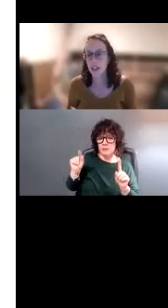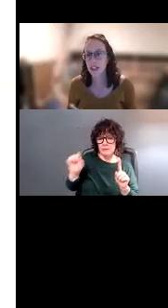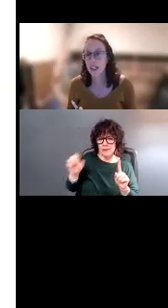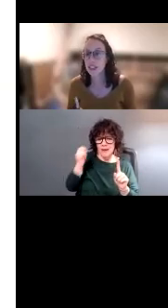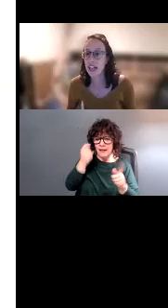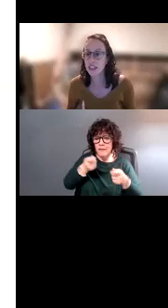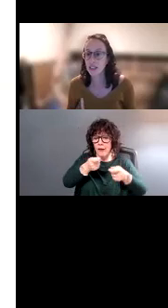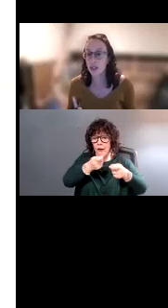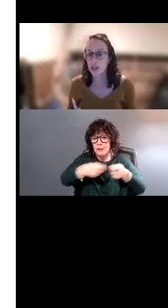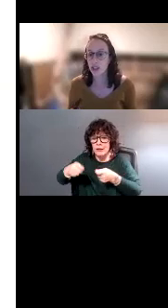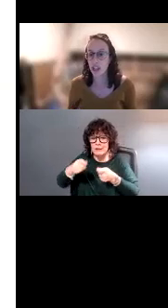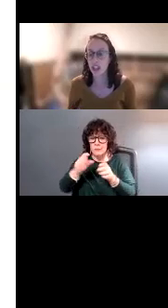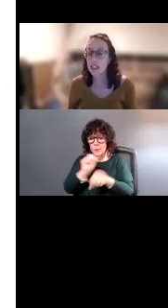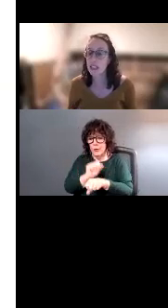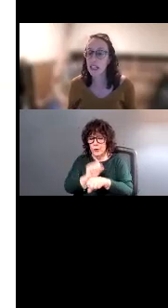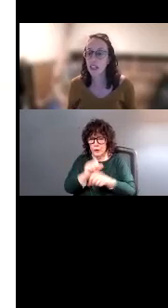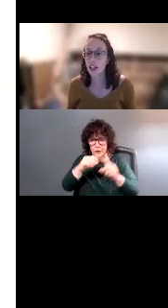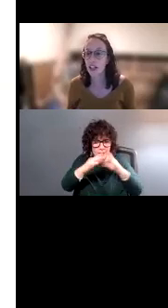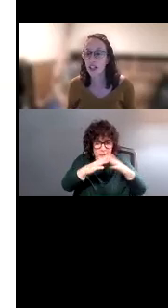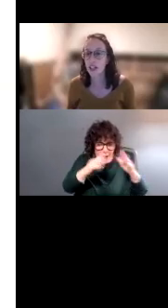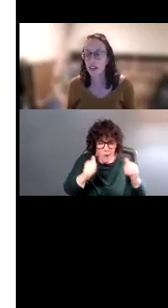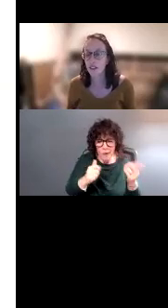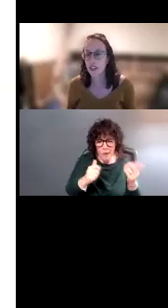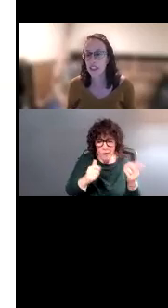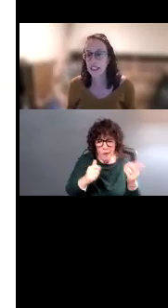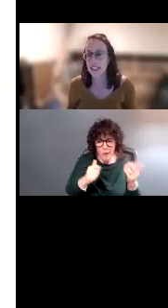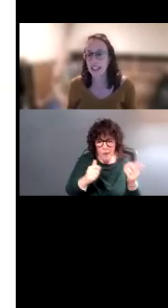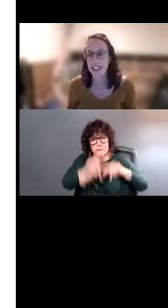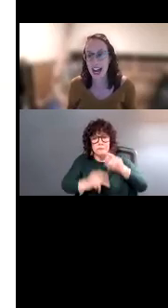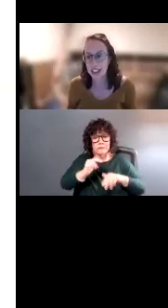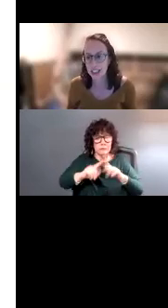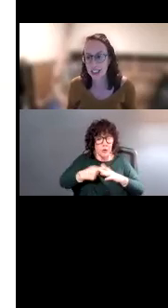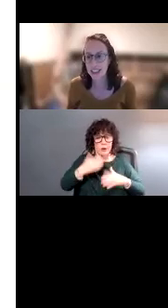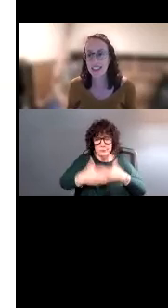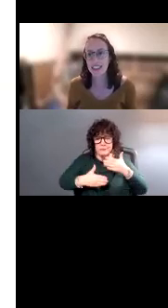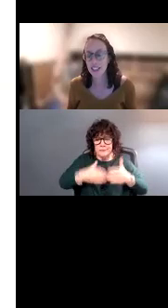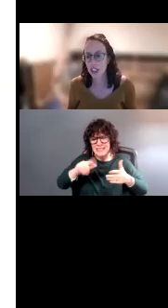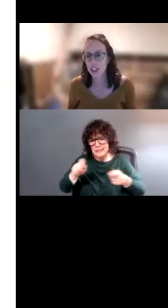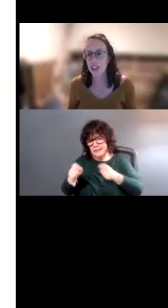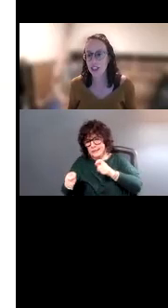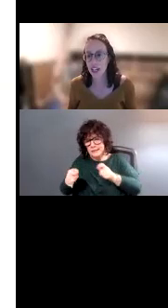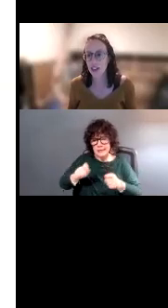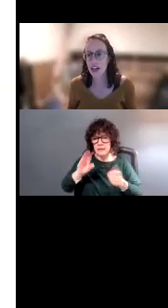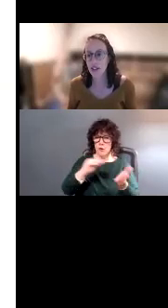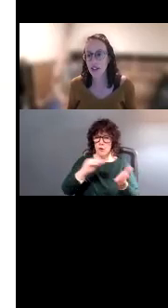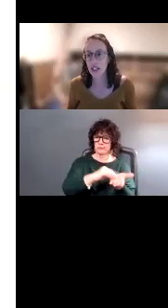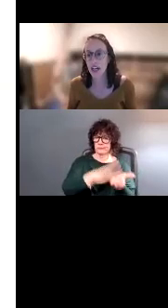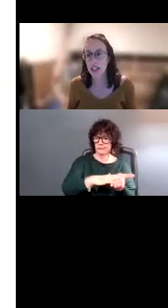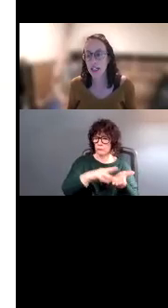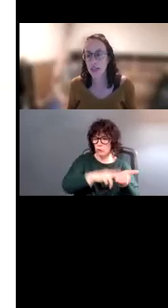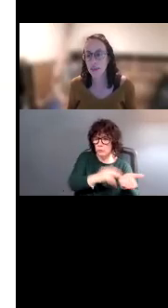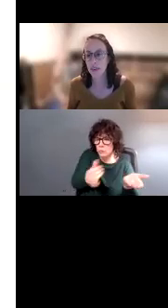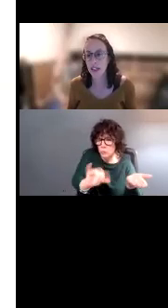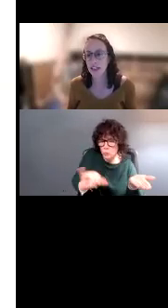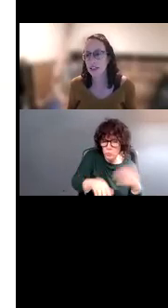to contest those charges later on versus cash. You're kind of out of